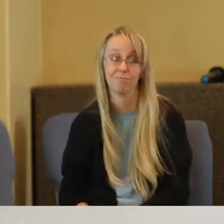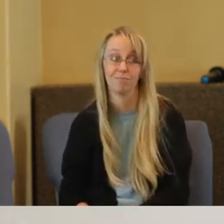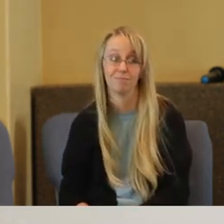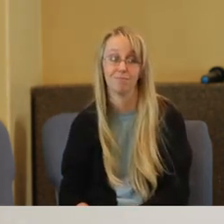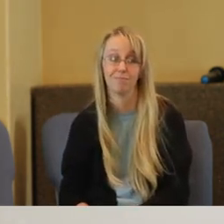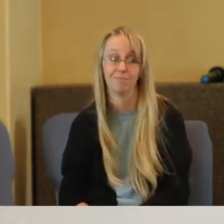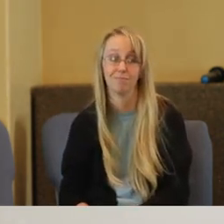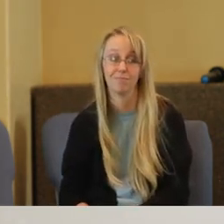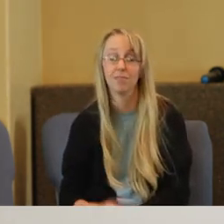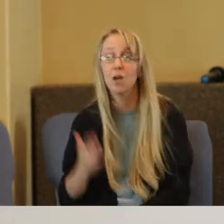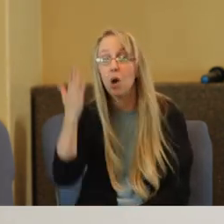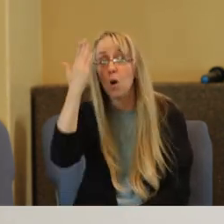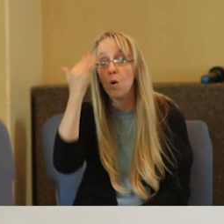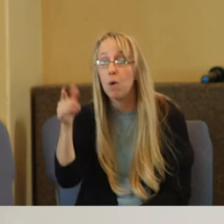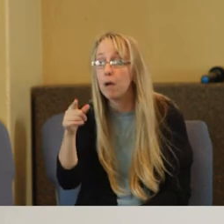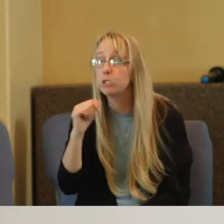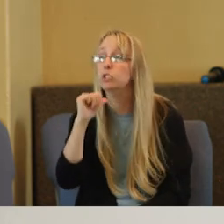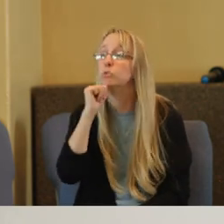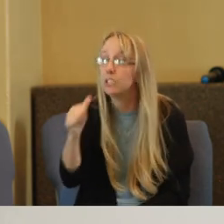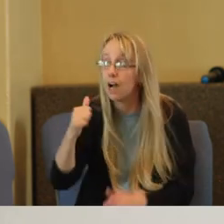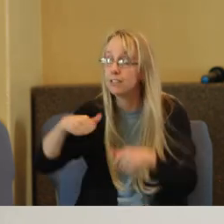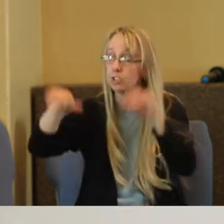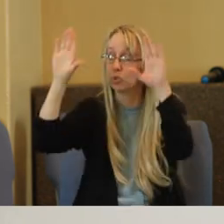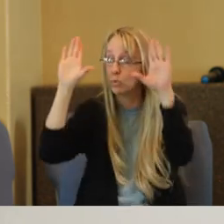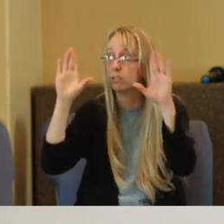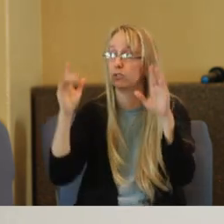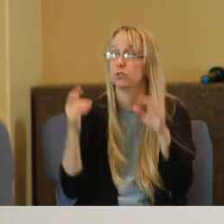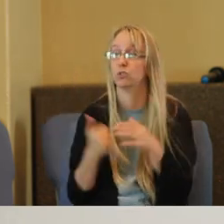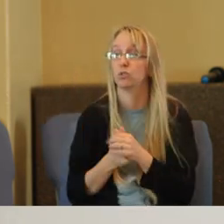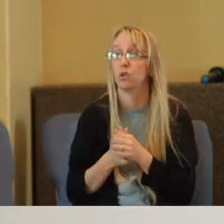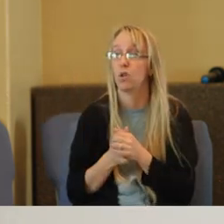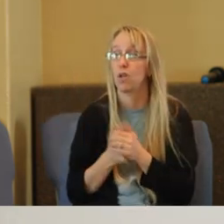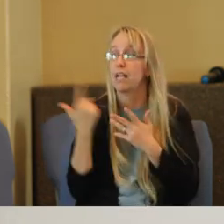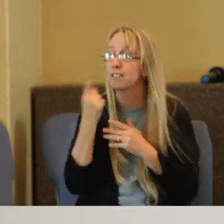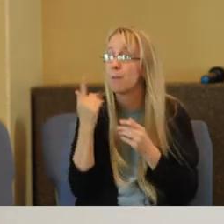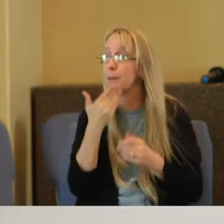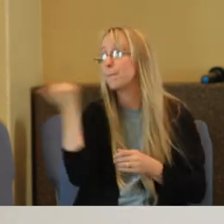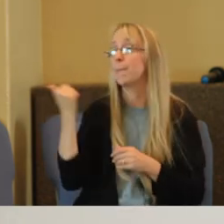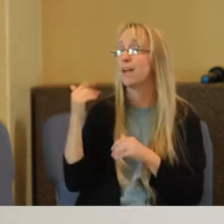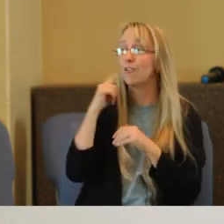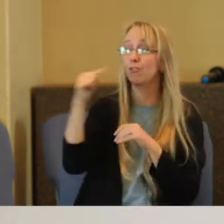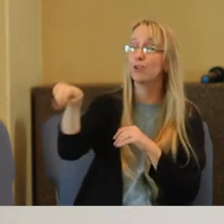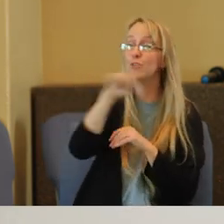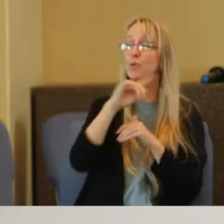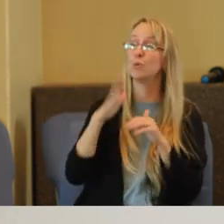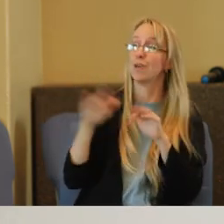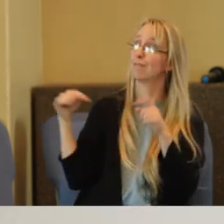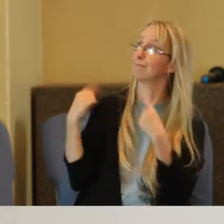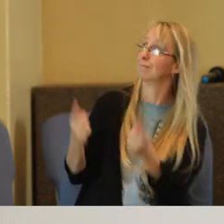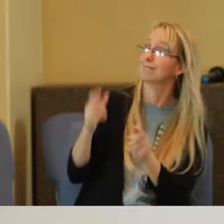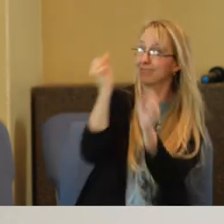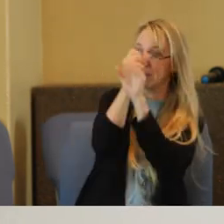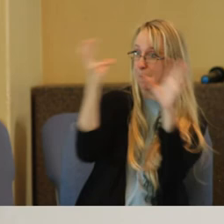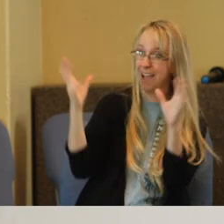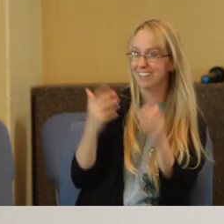Why would you not surrender to somebody that has better things in store for your life than you could ever imagine, that you could come up with on your own?